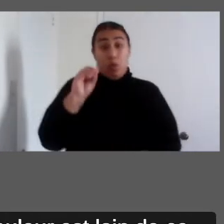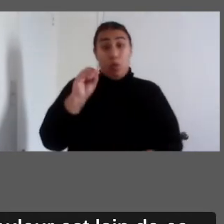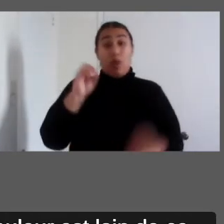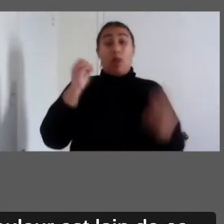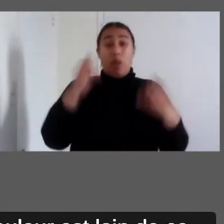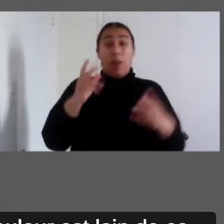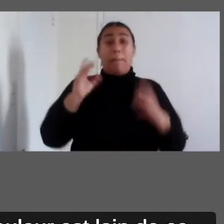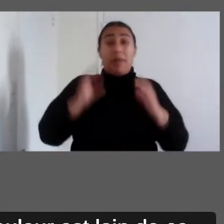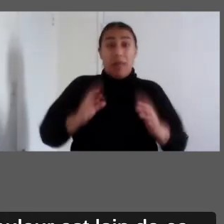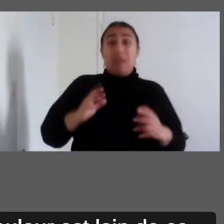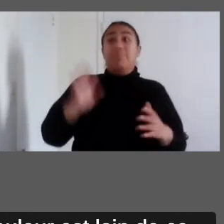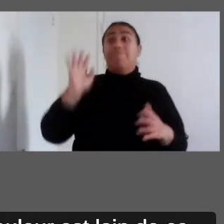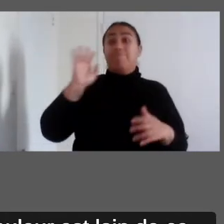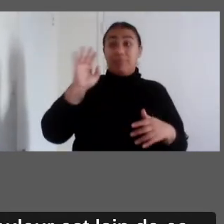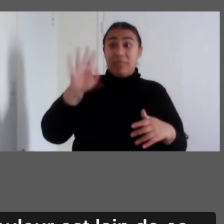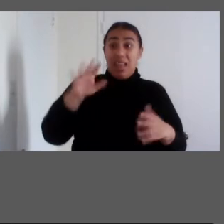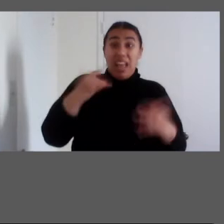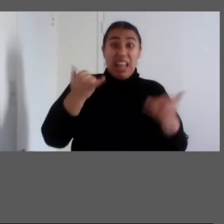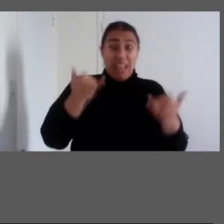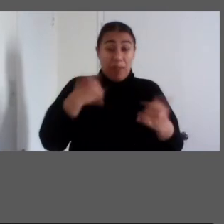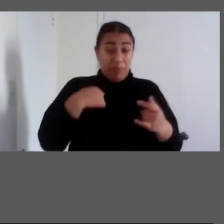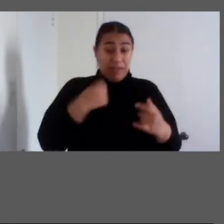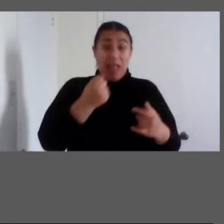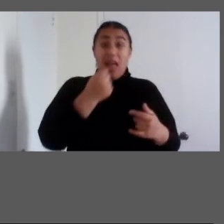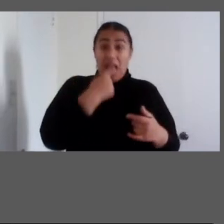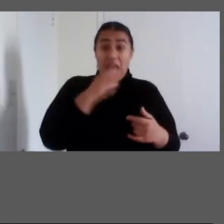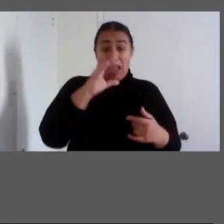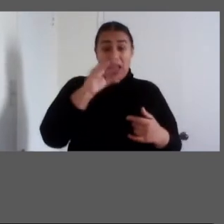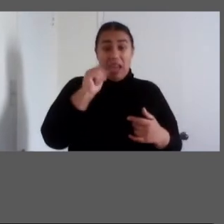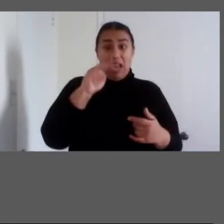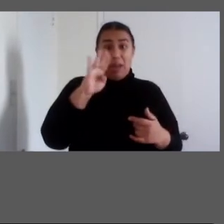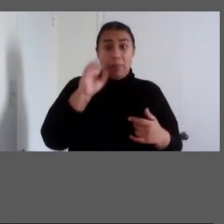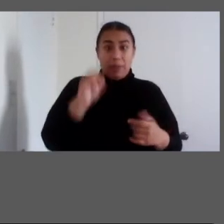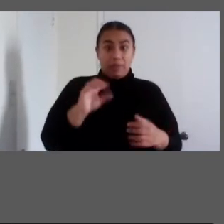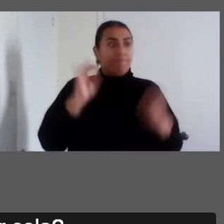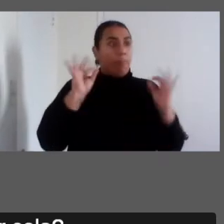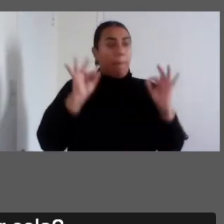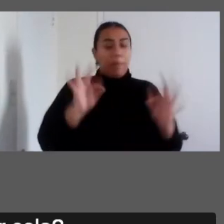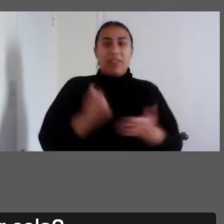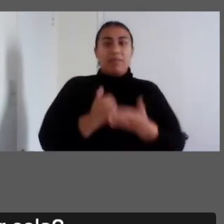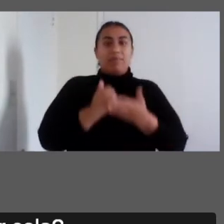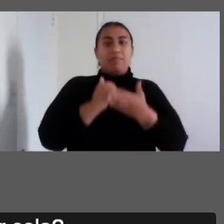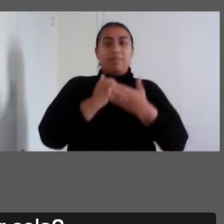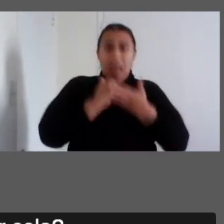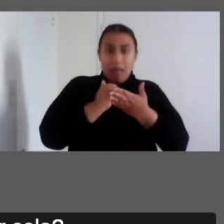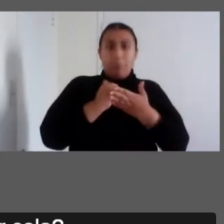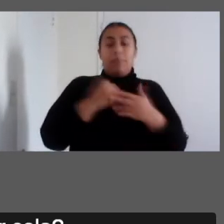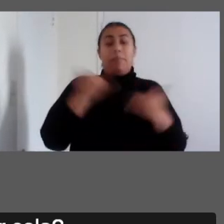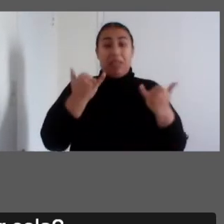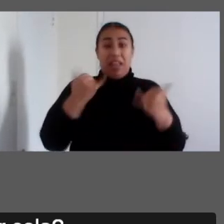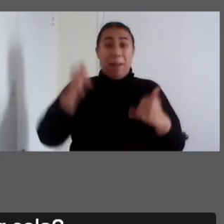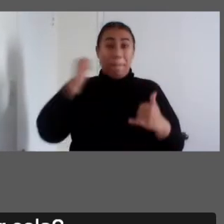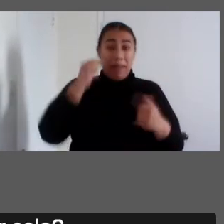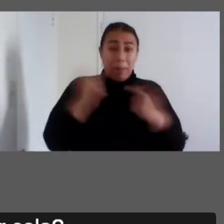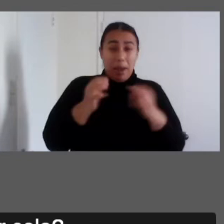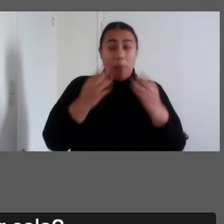well, my pain scale has come far, far down from what it used to be, and for any given reason, my headaches are gone as well. What's going on